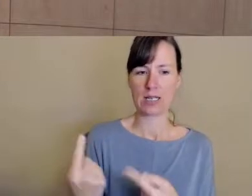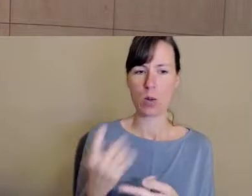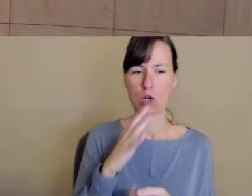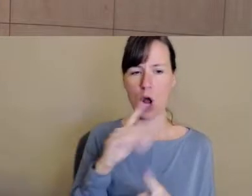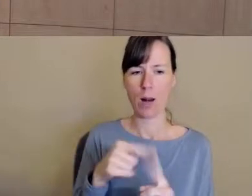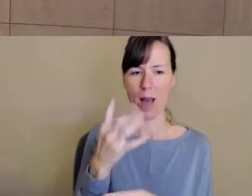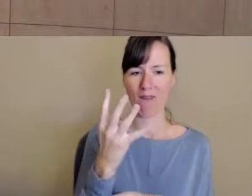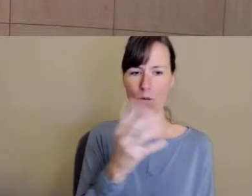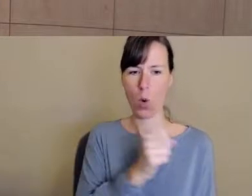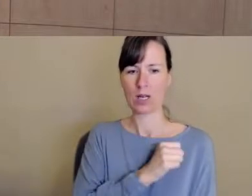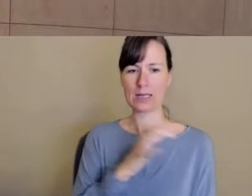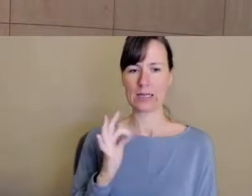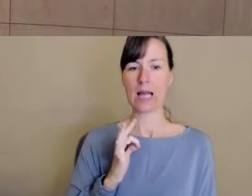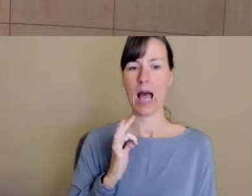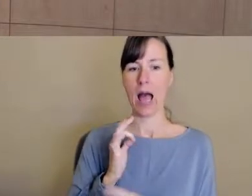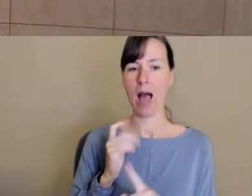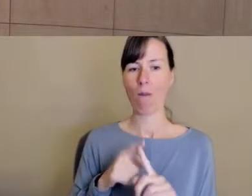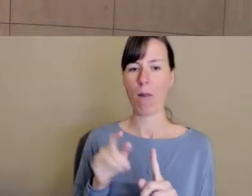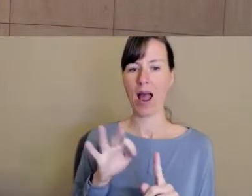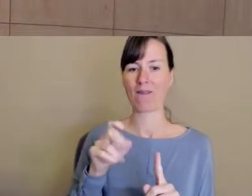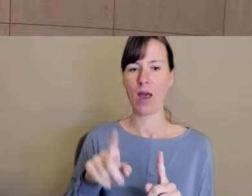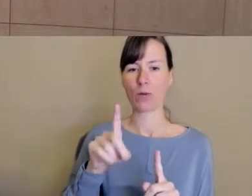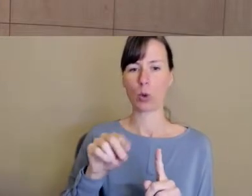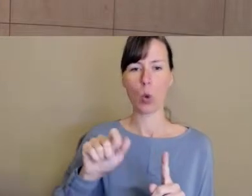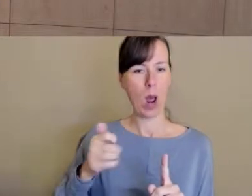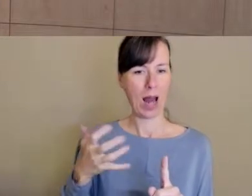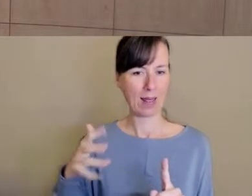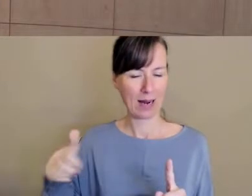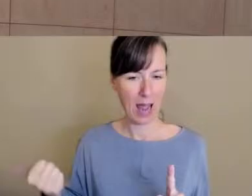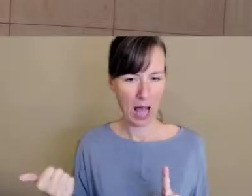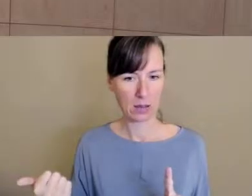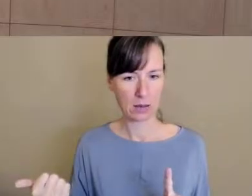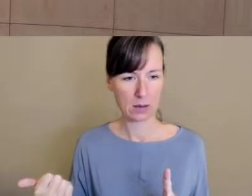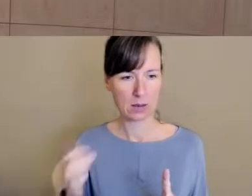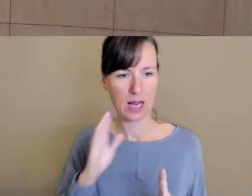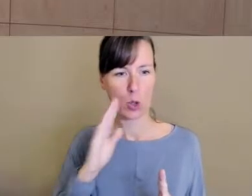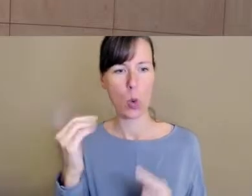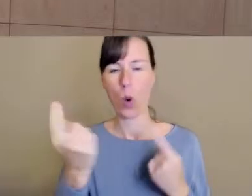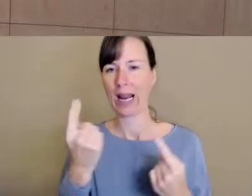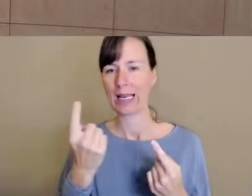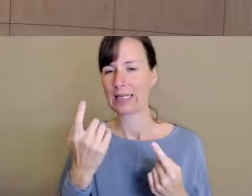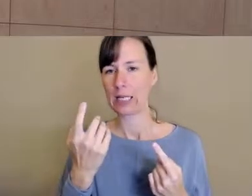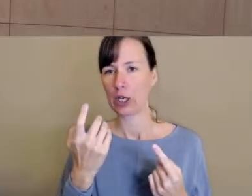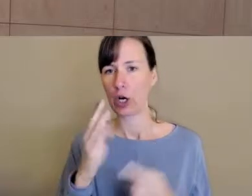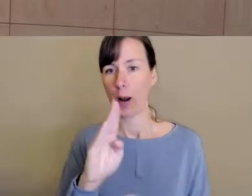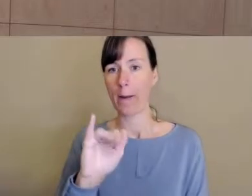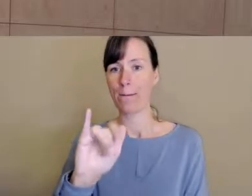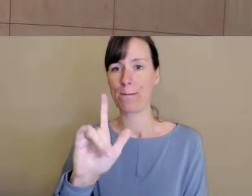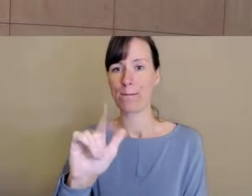have to do anything else that you would consider billable, even if it's